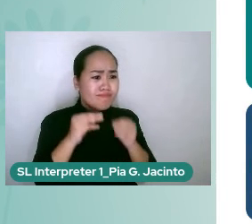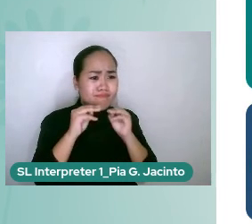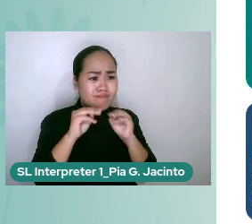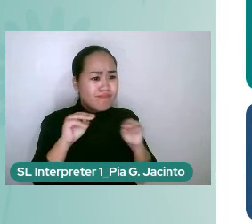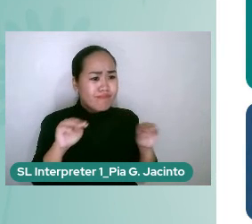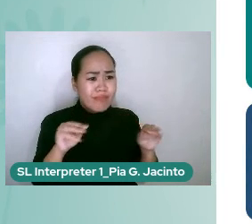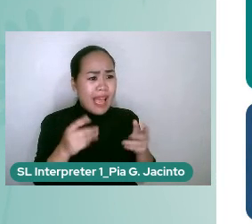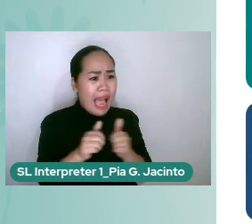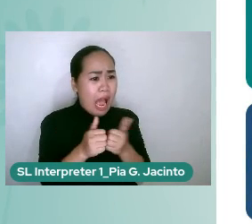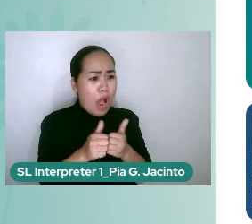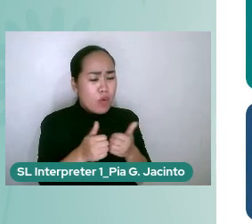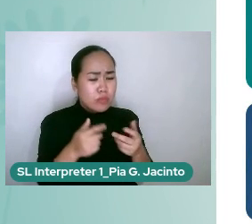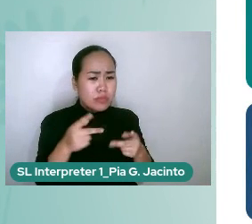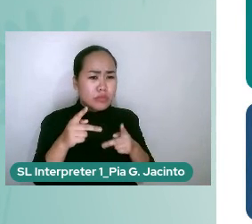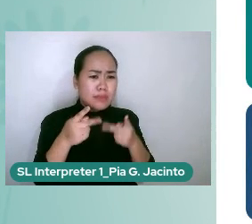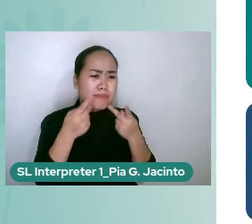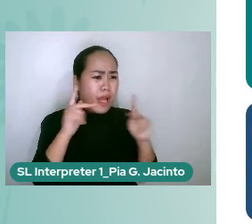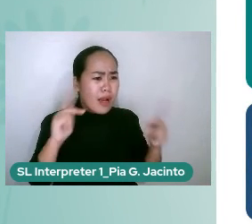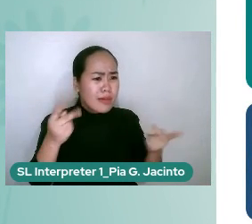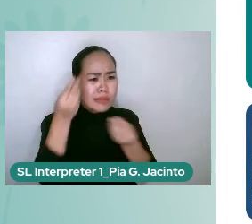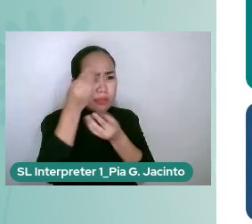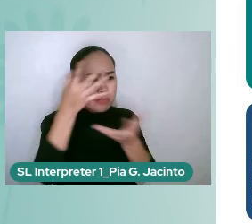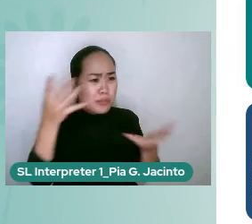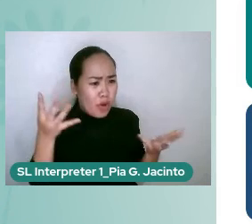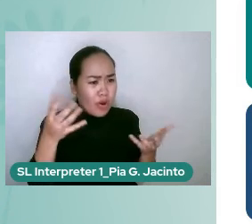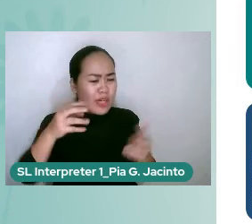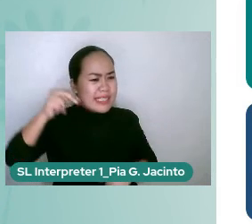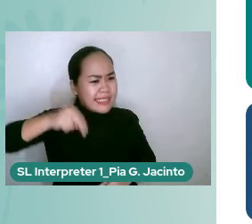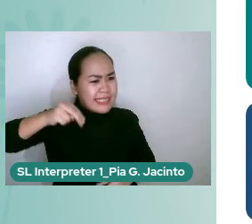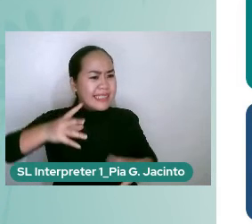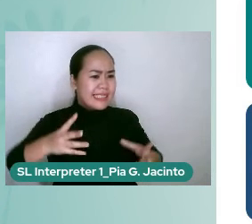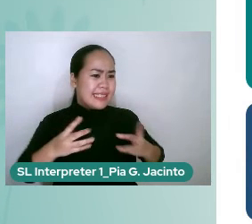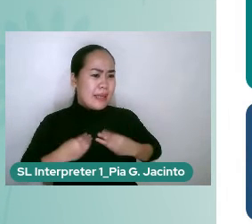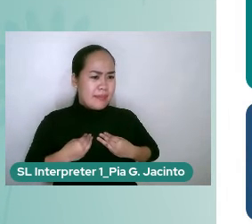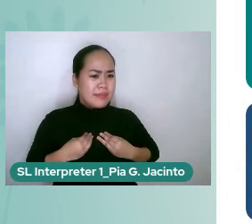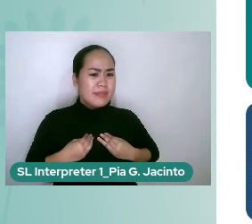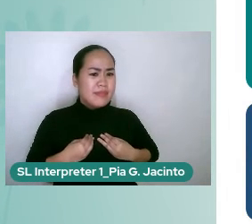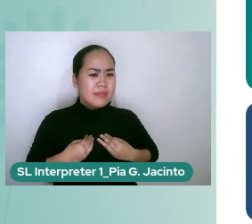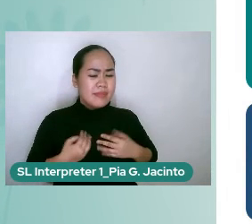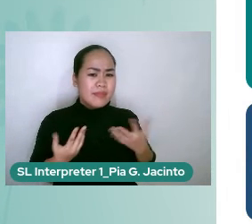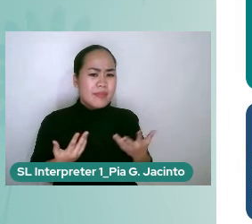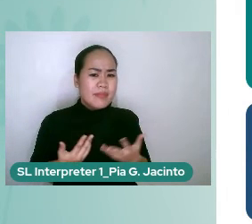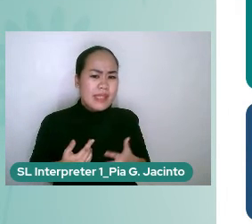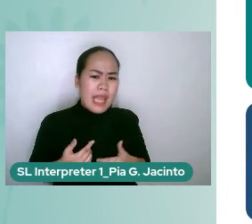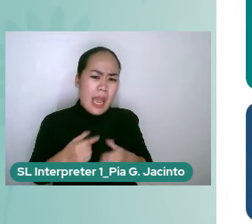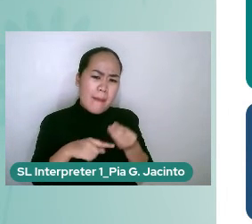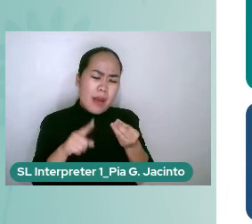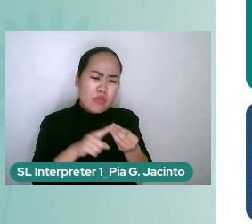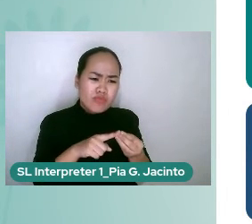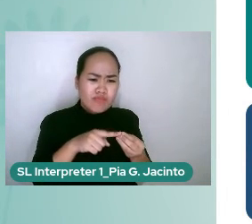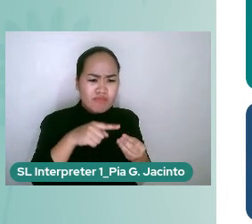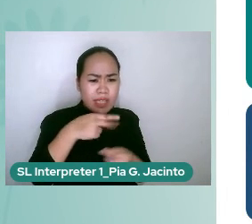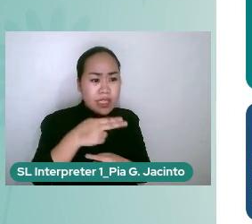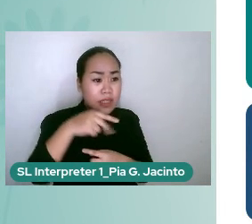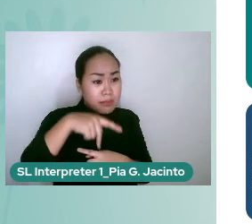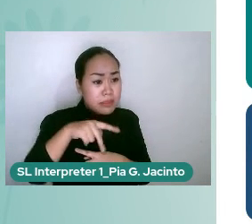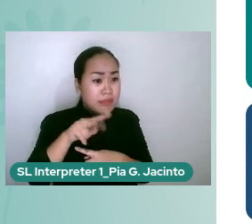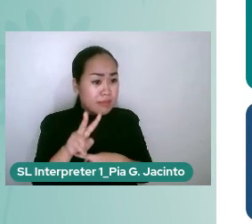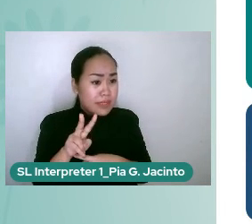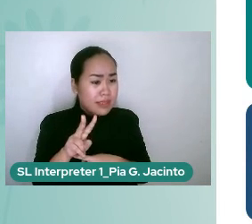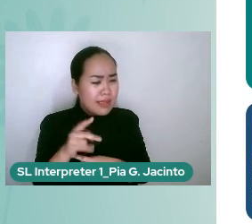to be very good and acceptable. In terms of HPV testing, I think we need